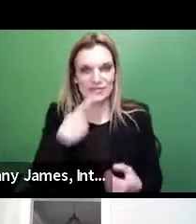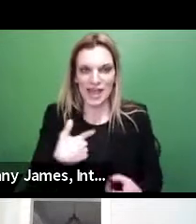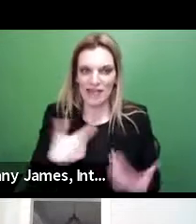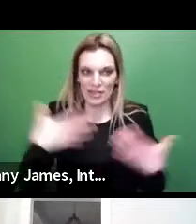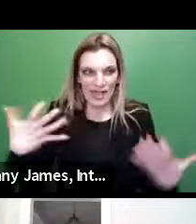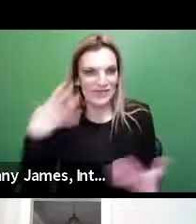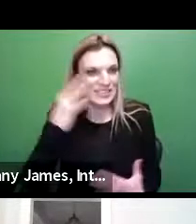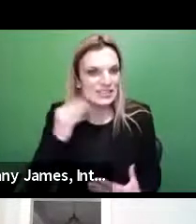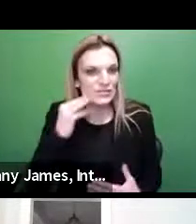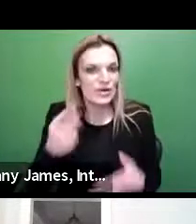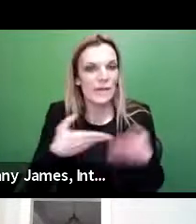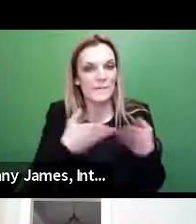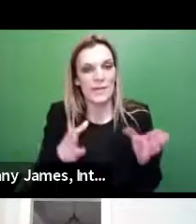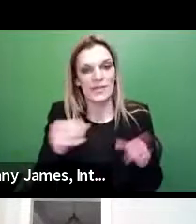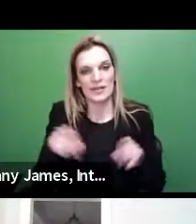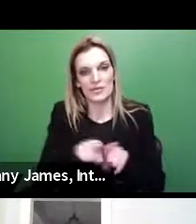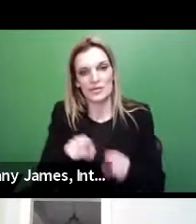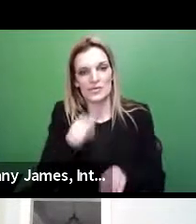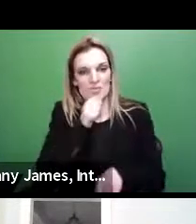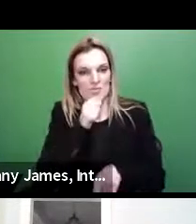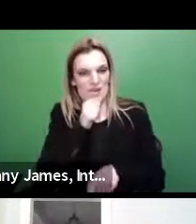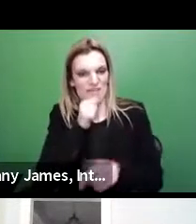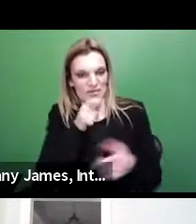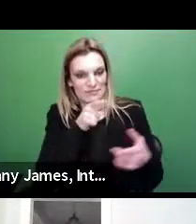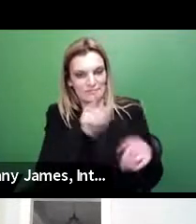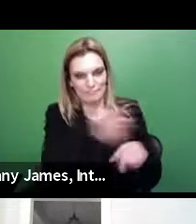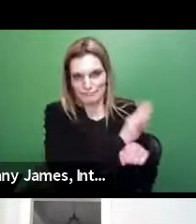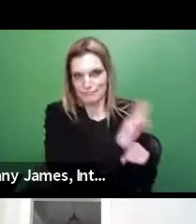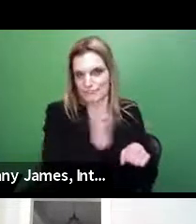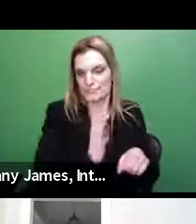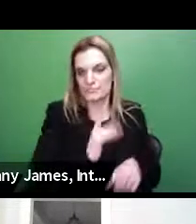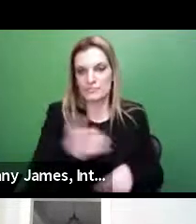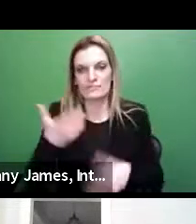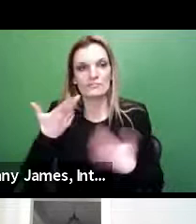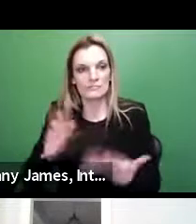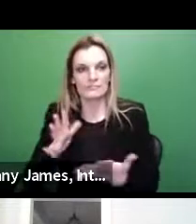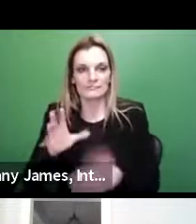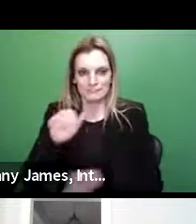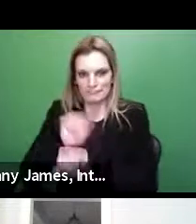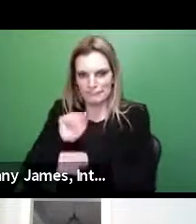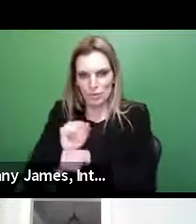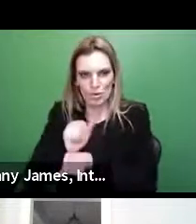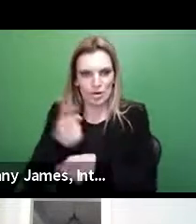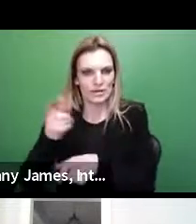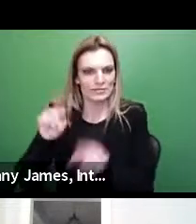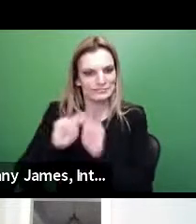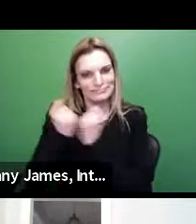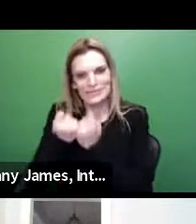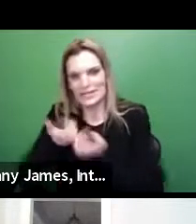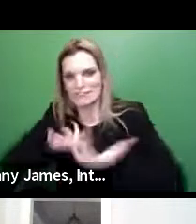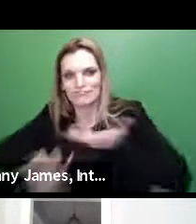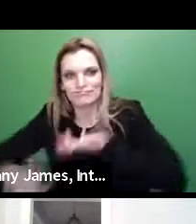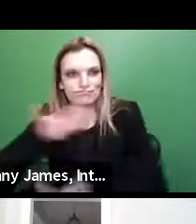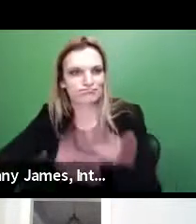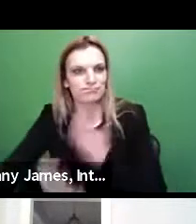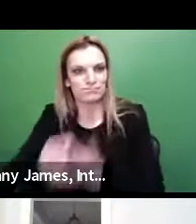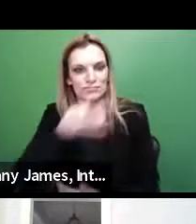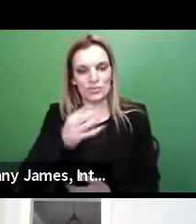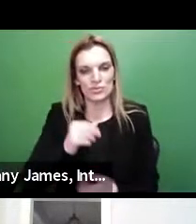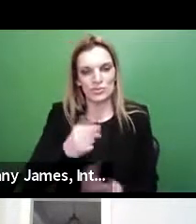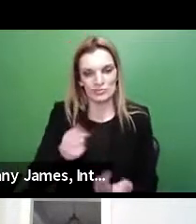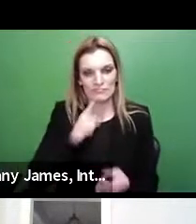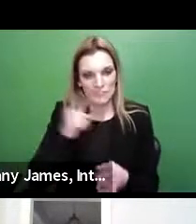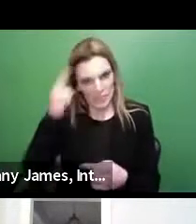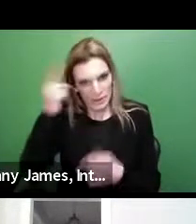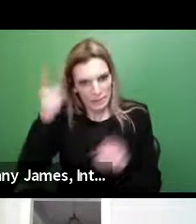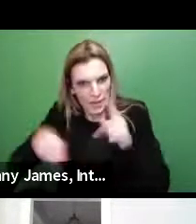both public and private sector, and has already proven herself to be a selfless team player, helping with various projects for the Executive Office,